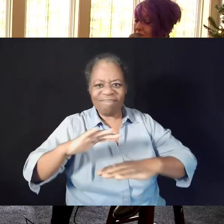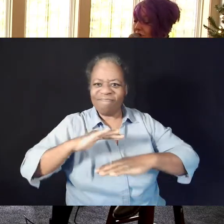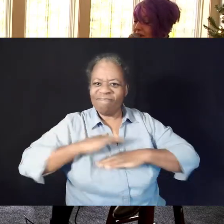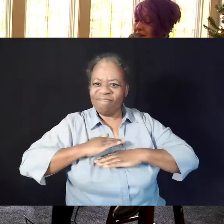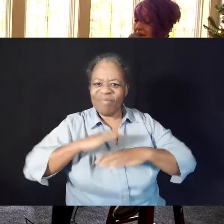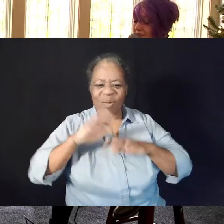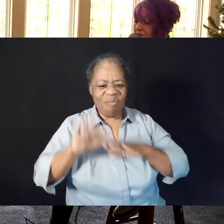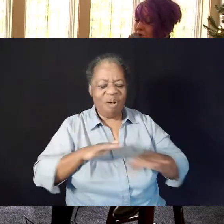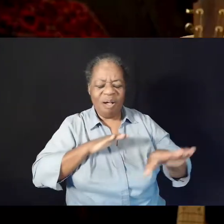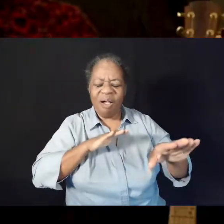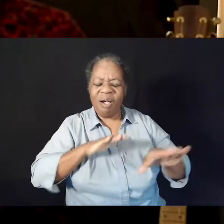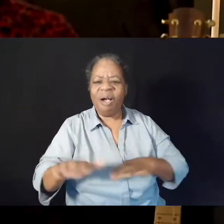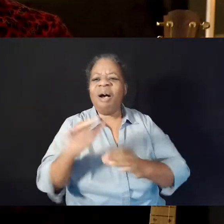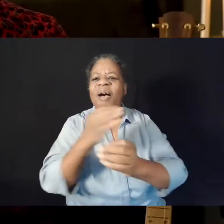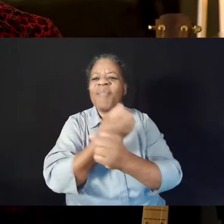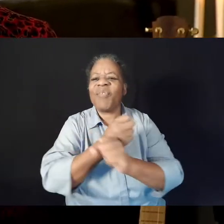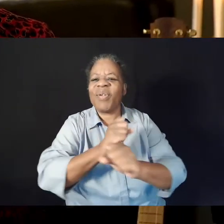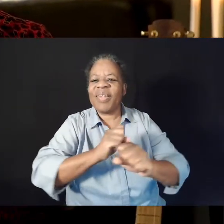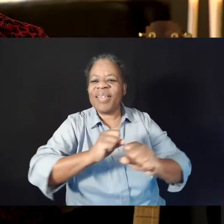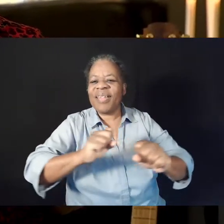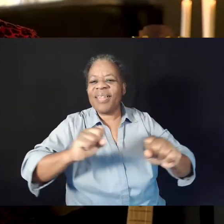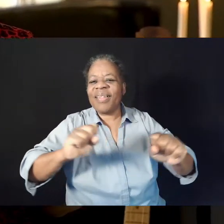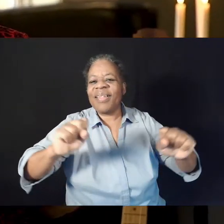walking in freedom. For